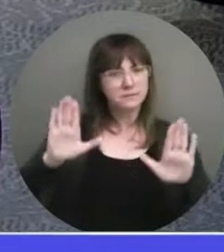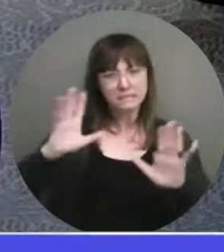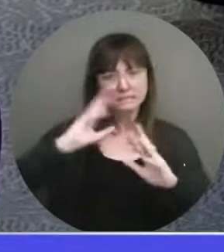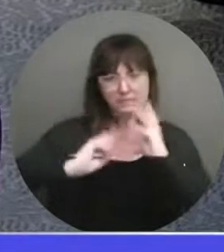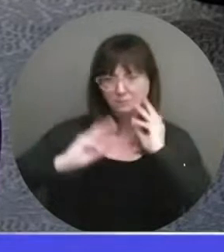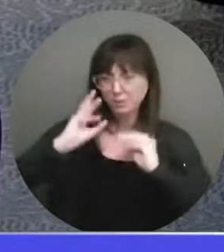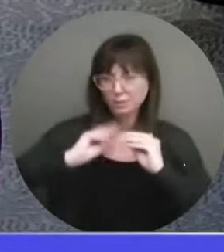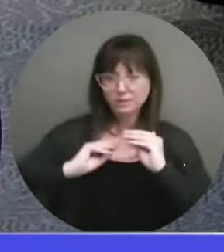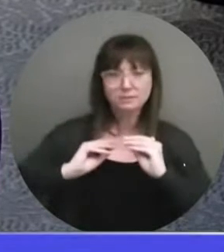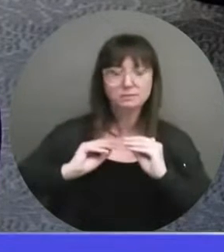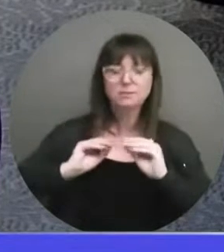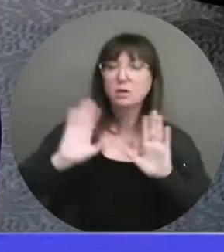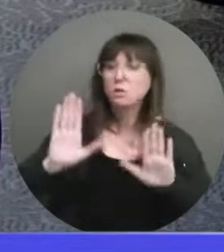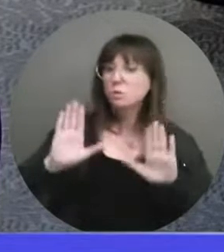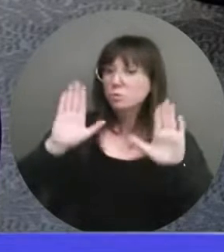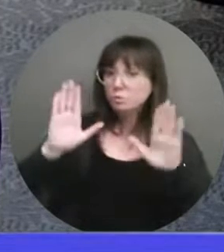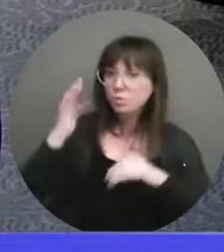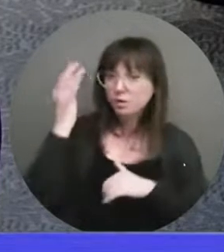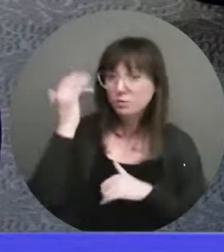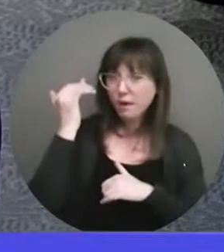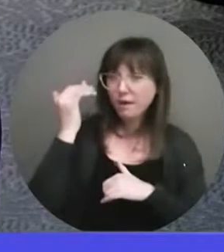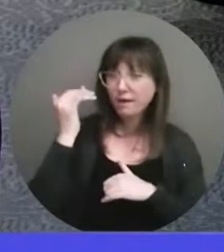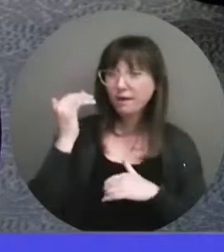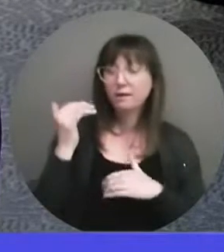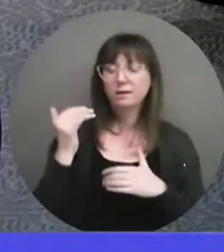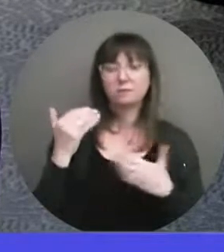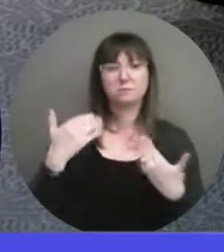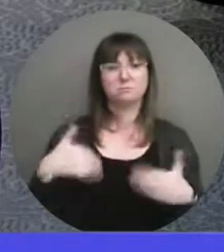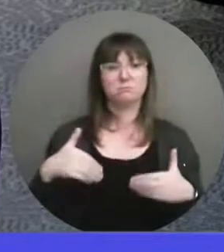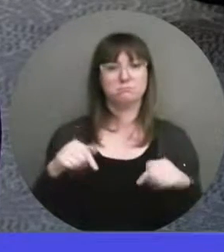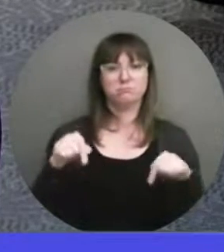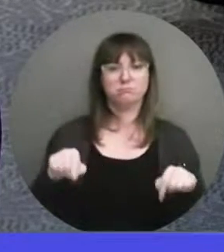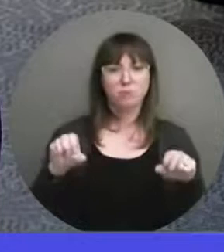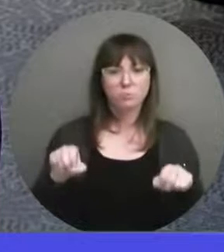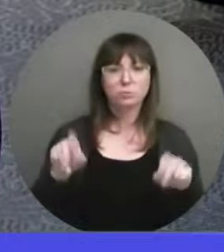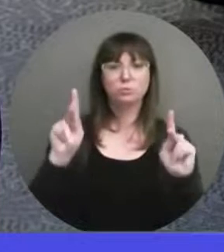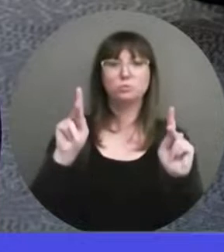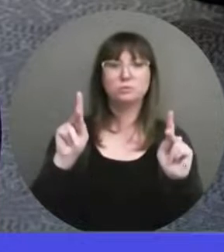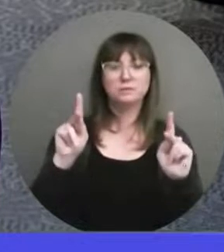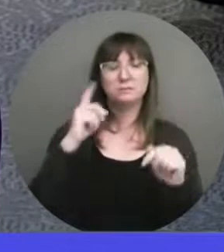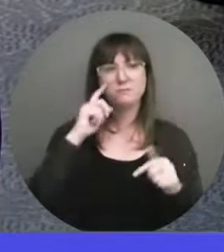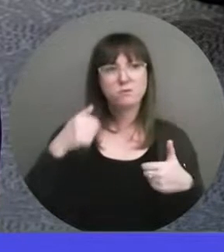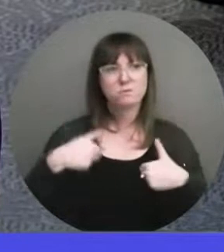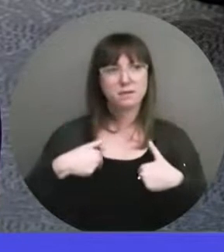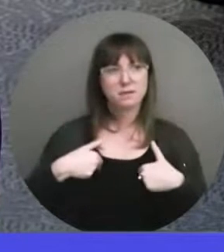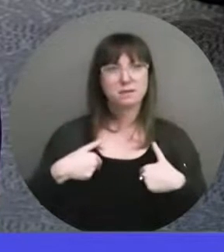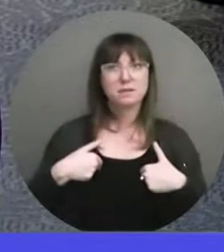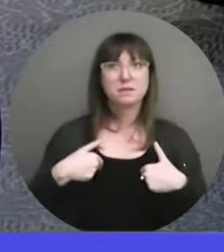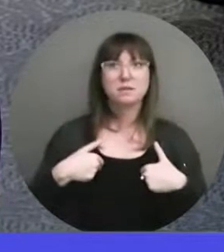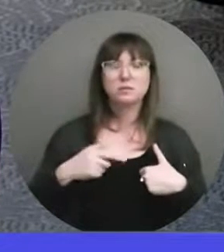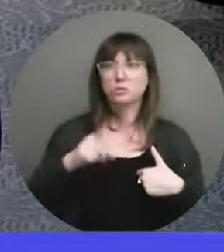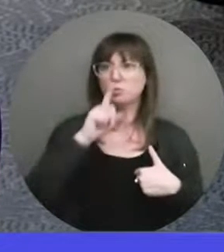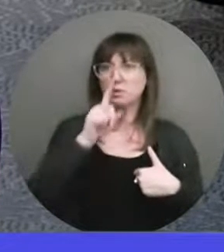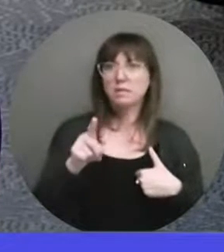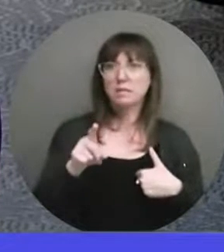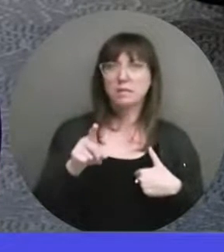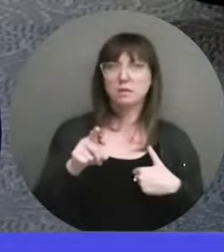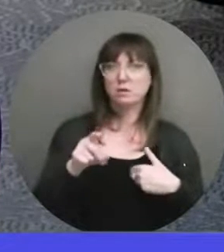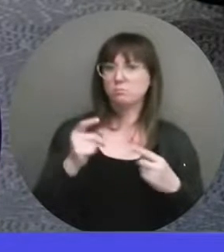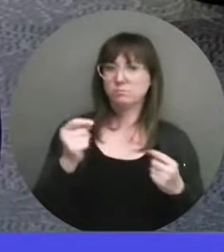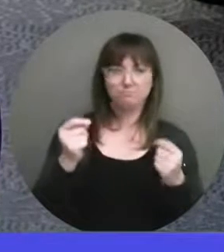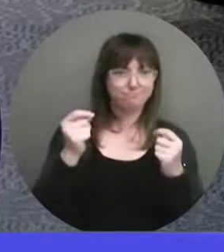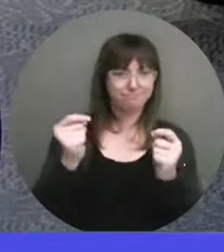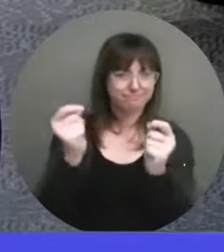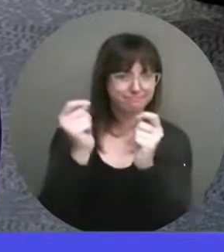in the sense that it's been an opportunity to really, I'm going to say, take a very, very deep dive in so